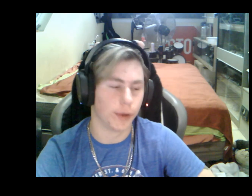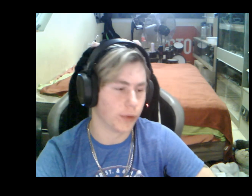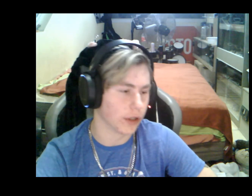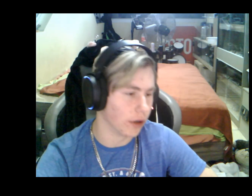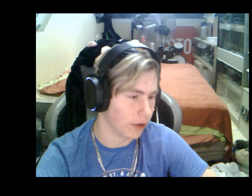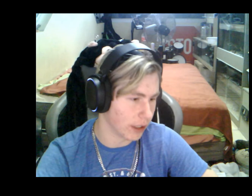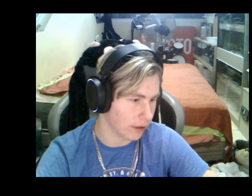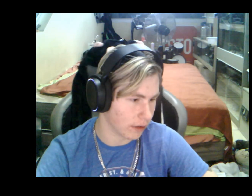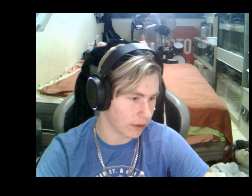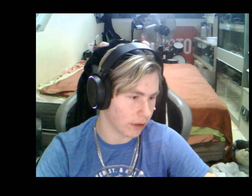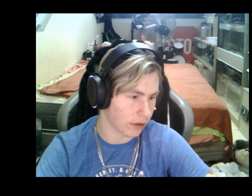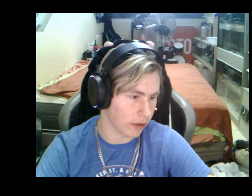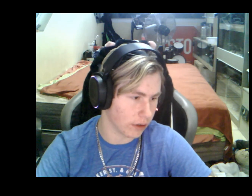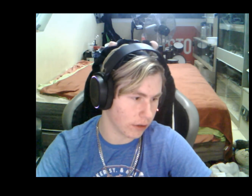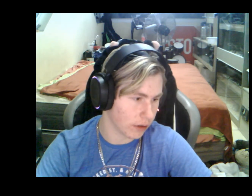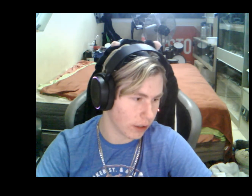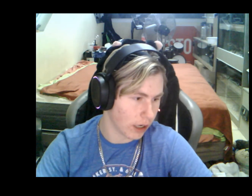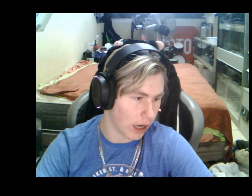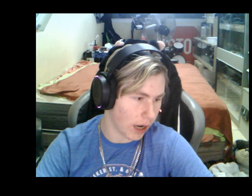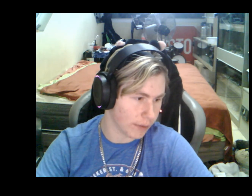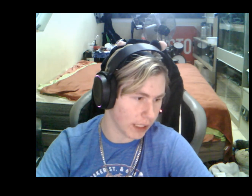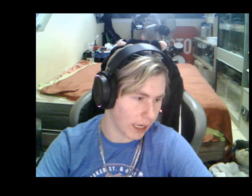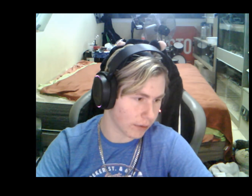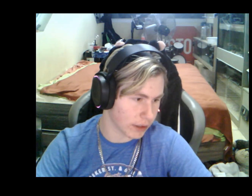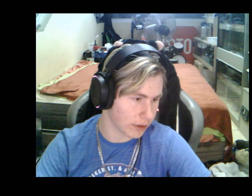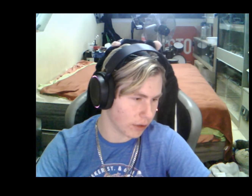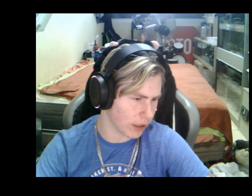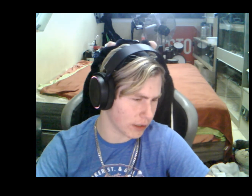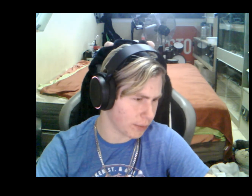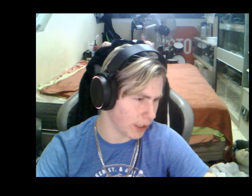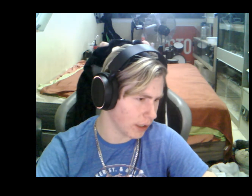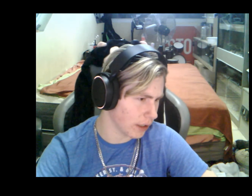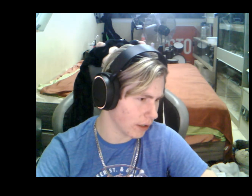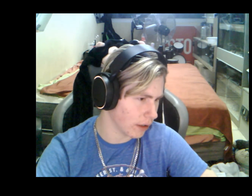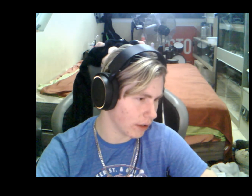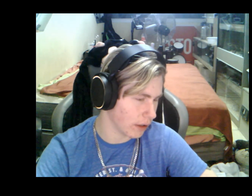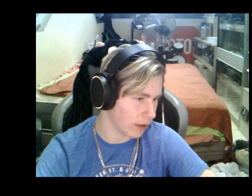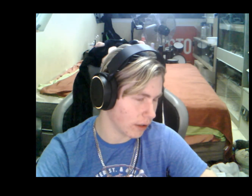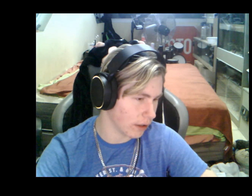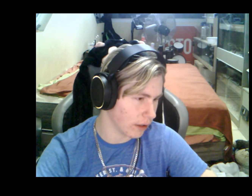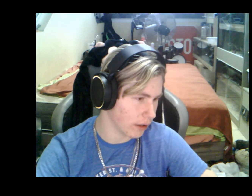have people know than not know. How many languages do I speak?